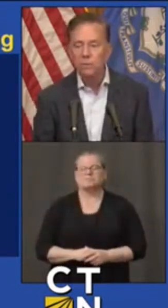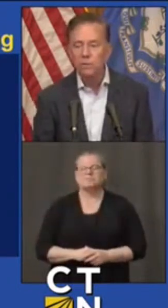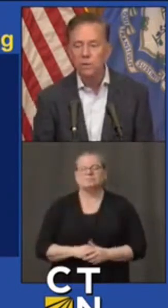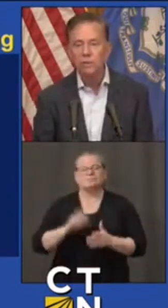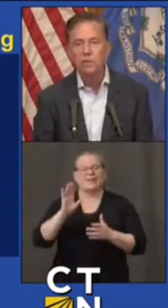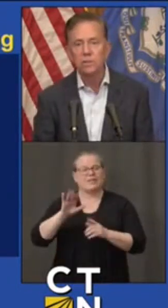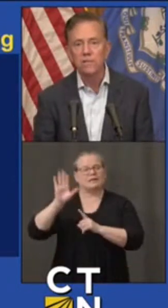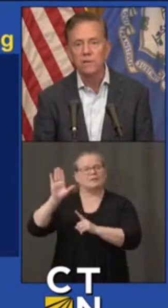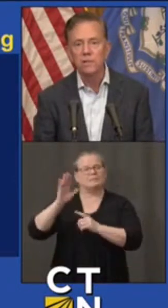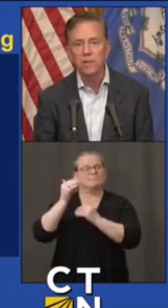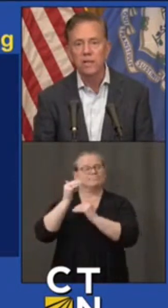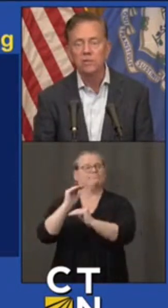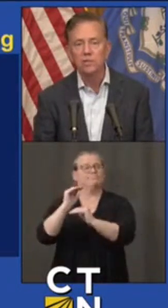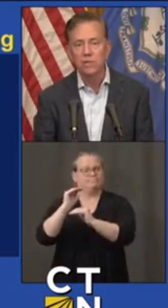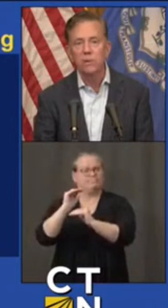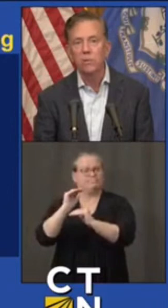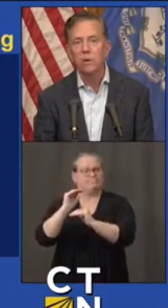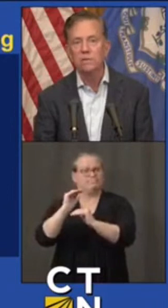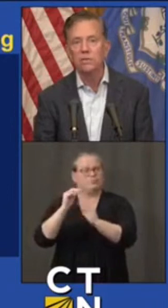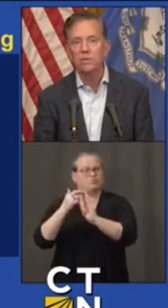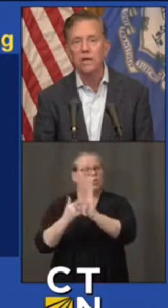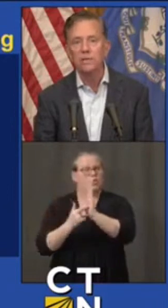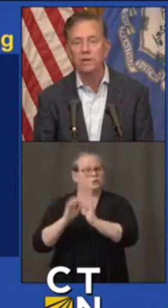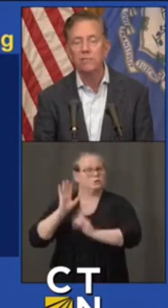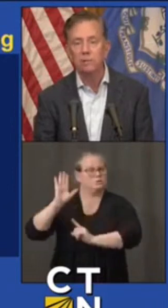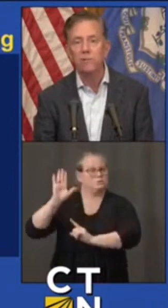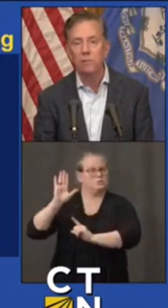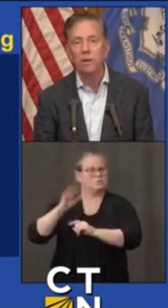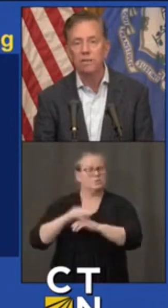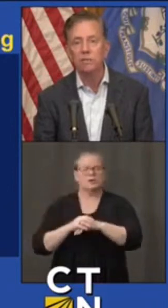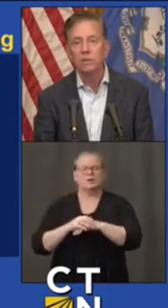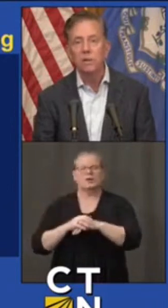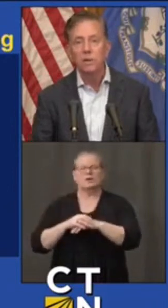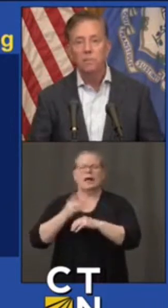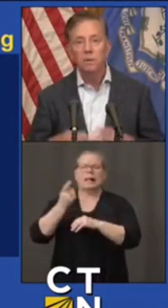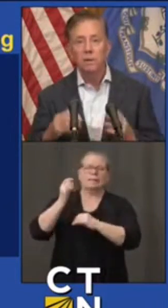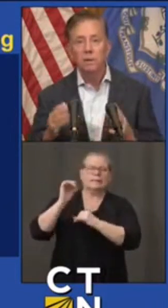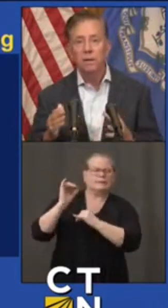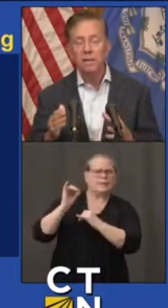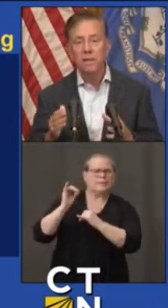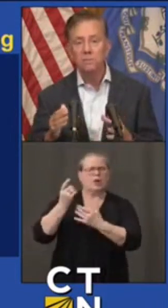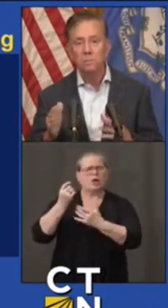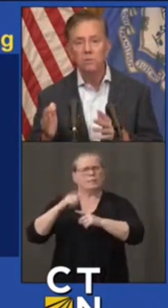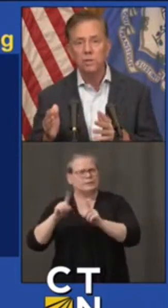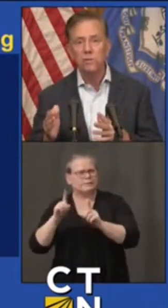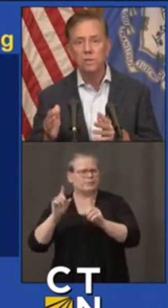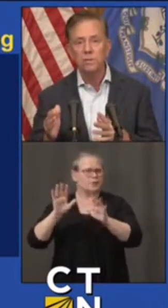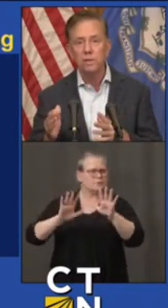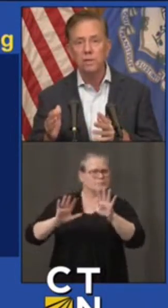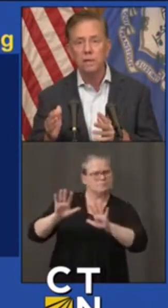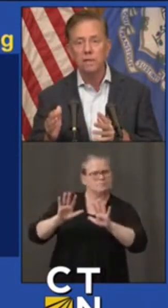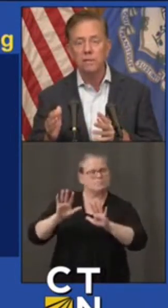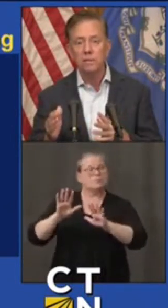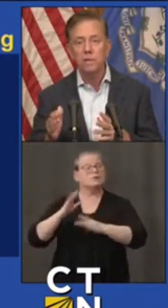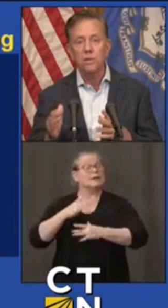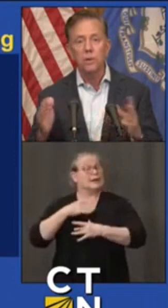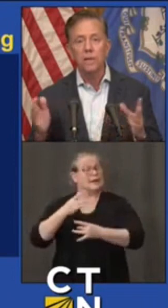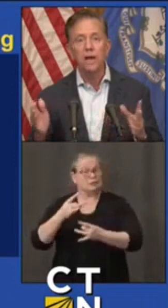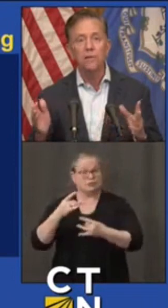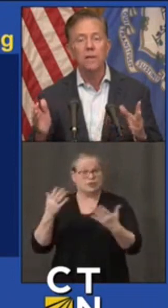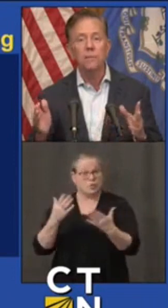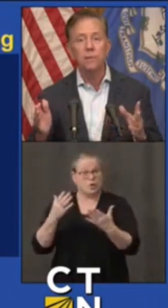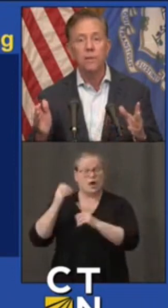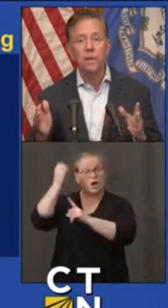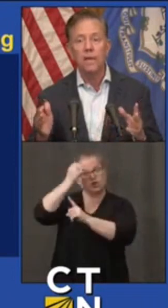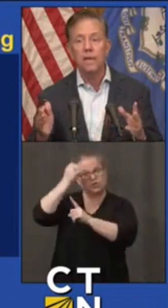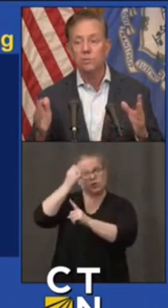European restrictions. And they've done things similar to us and different from us. But I think it's most interesting is they're doing